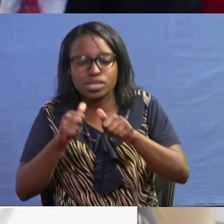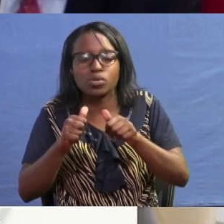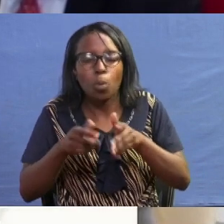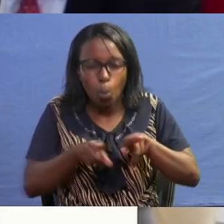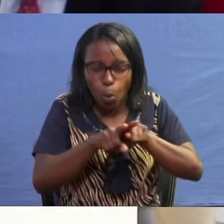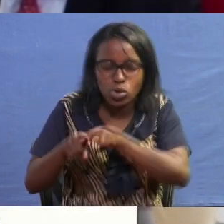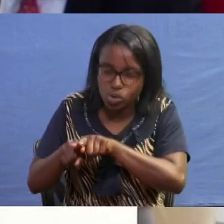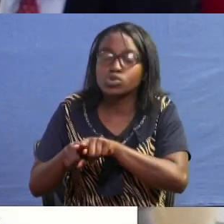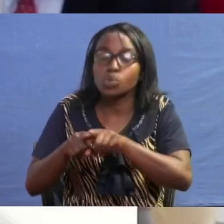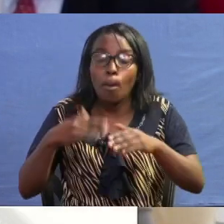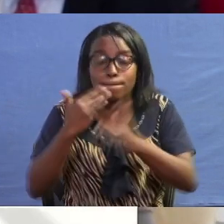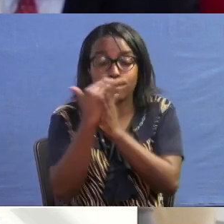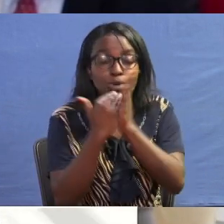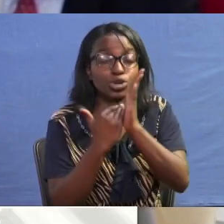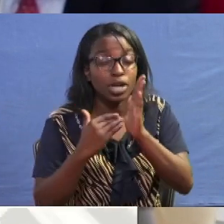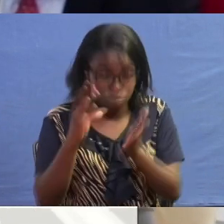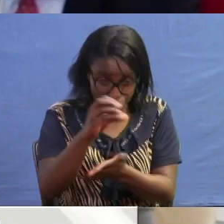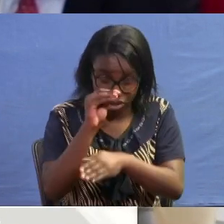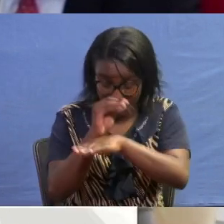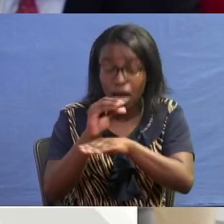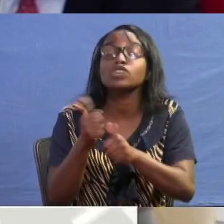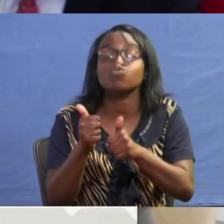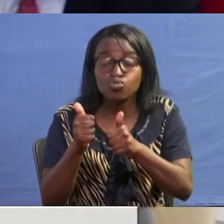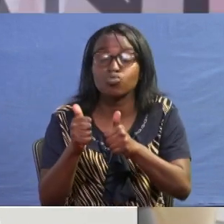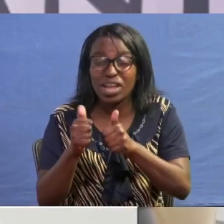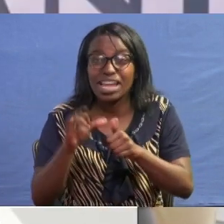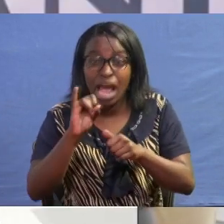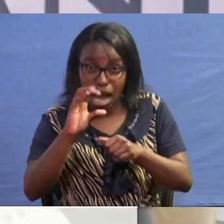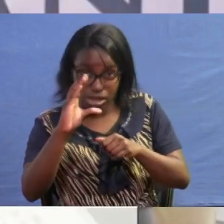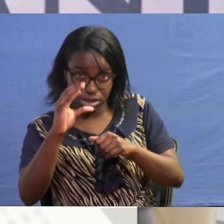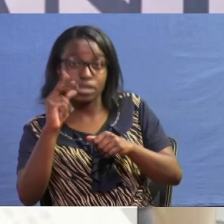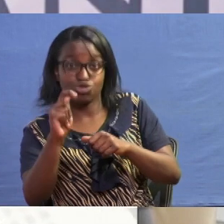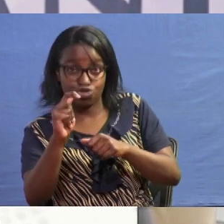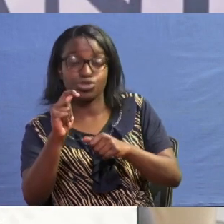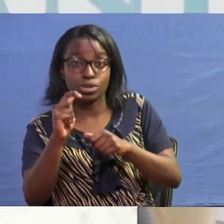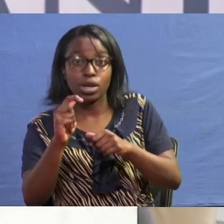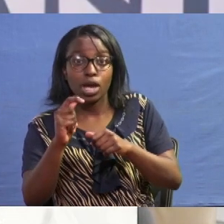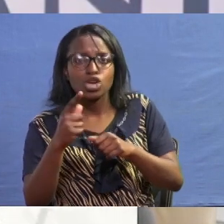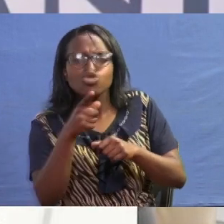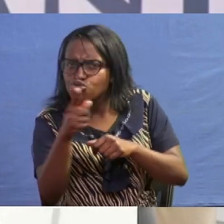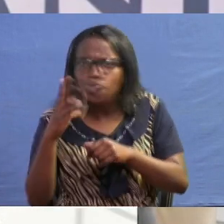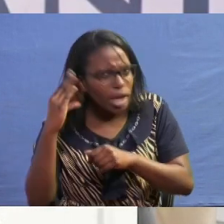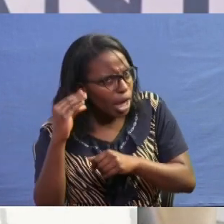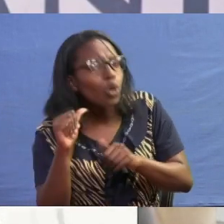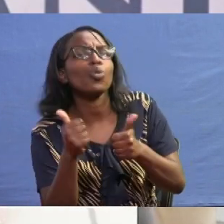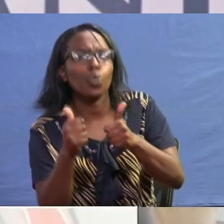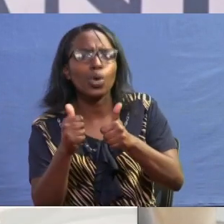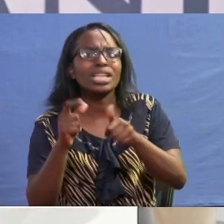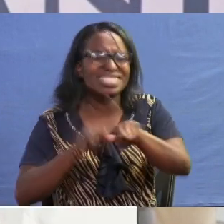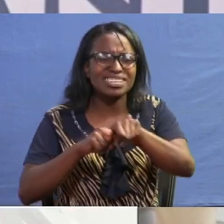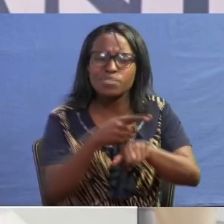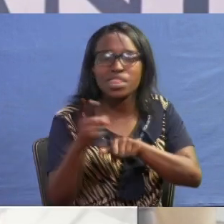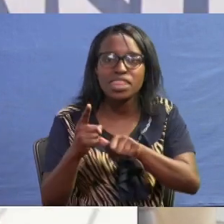have set of scaling up the ICT, which as you have heard is really an enabler